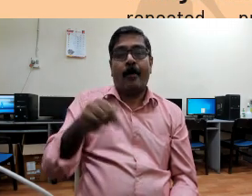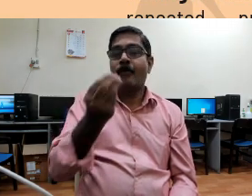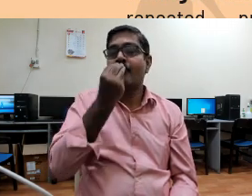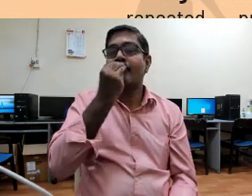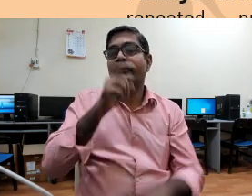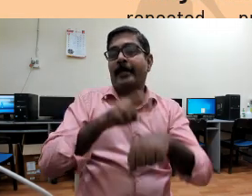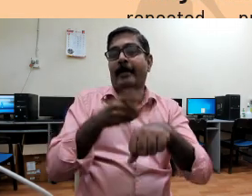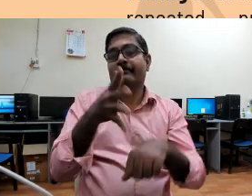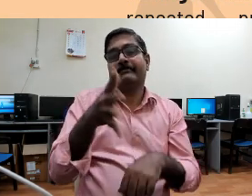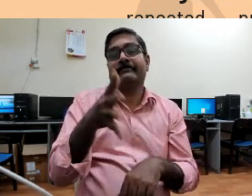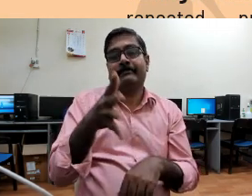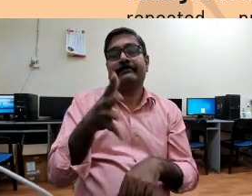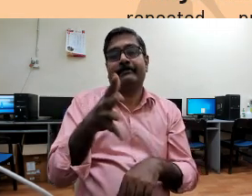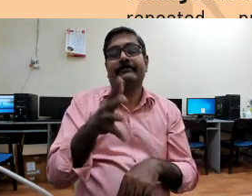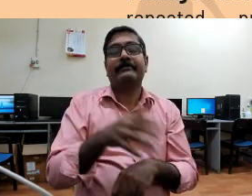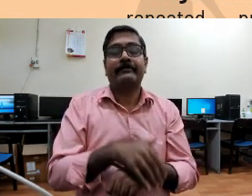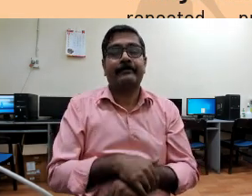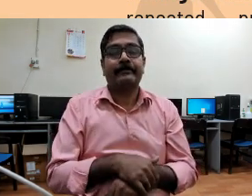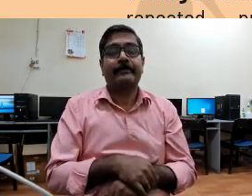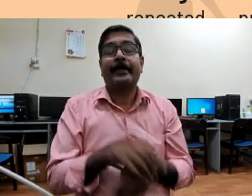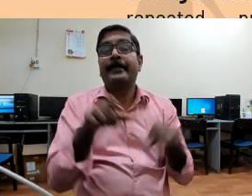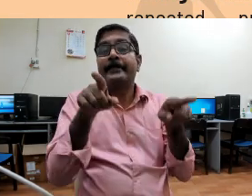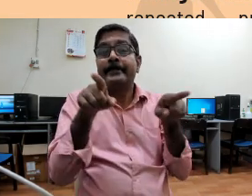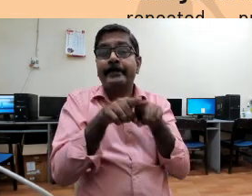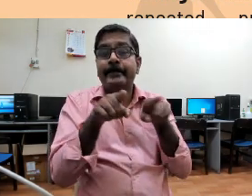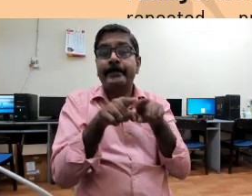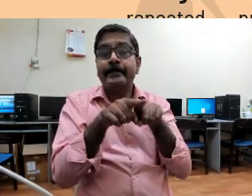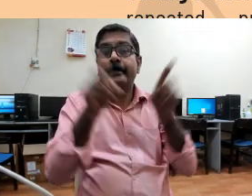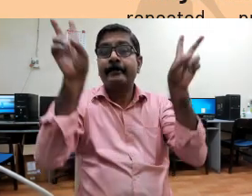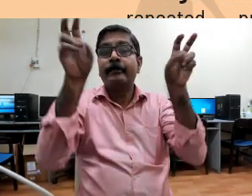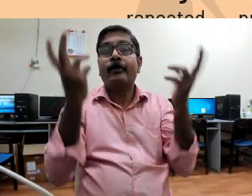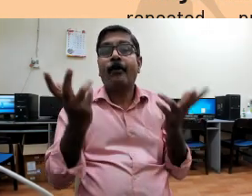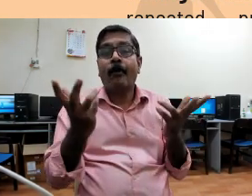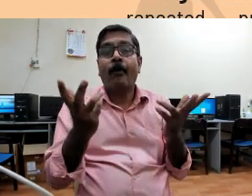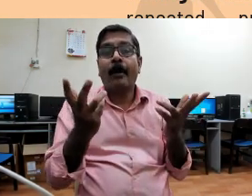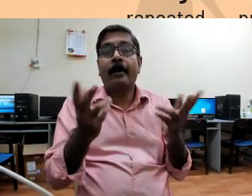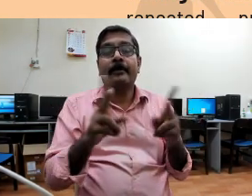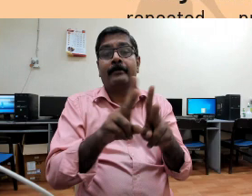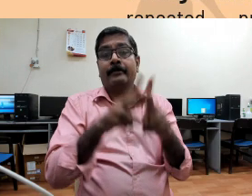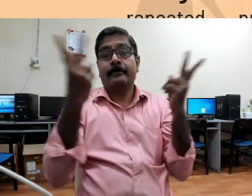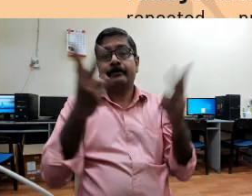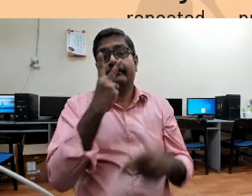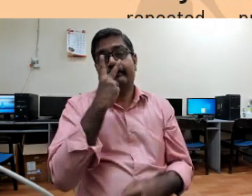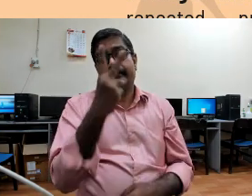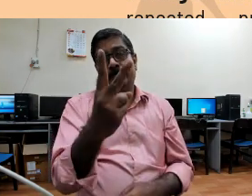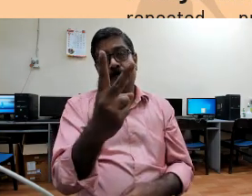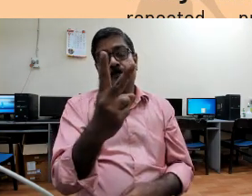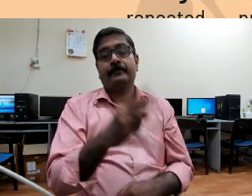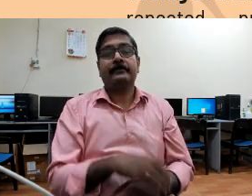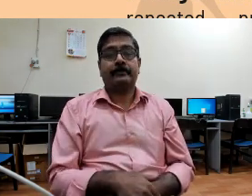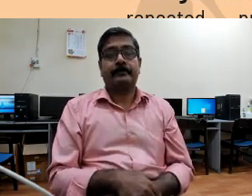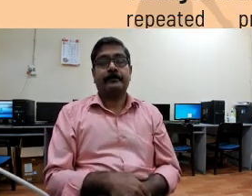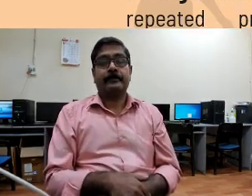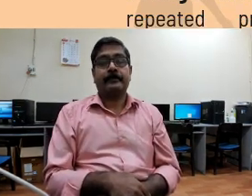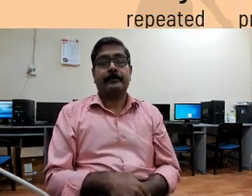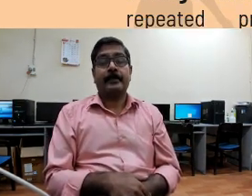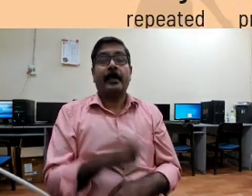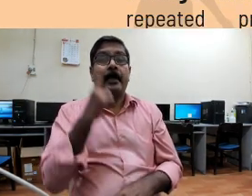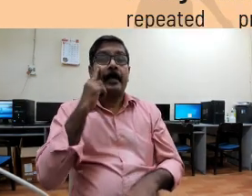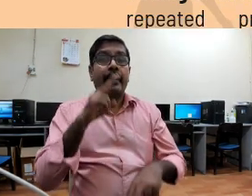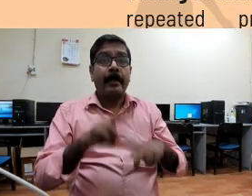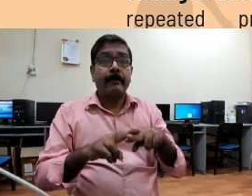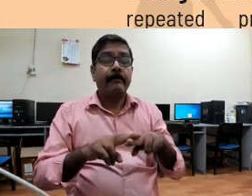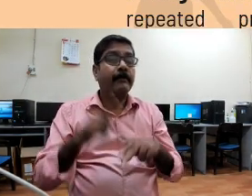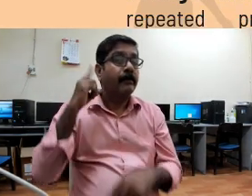on all sounds of the bell, irrespective of the source of it, it is generalization. But if they know how to